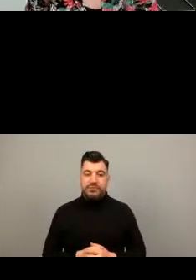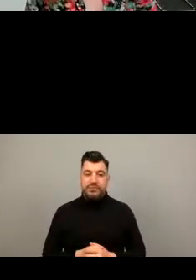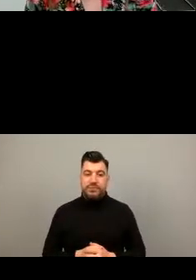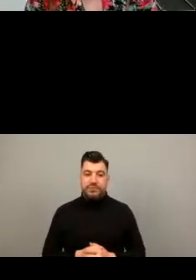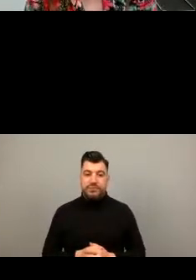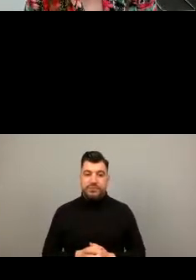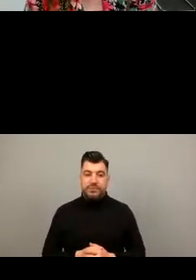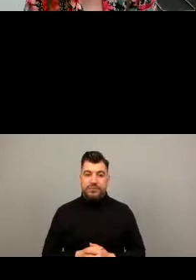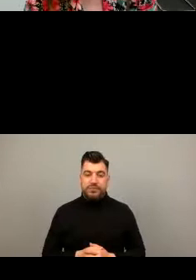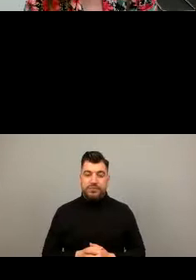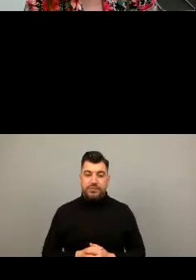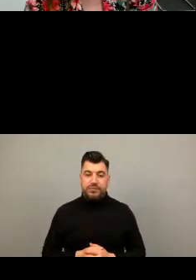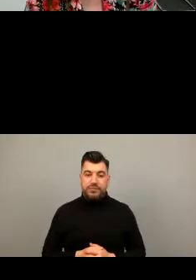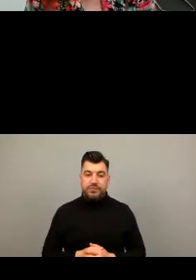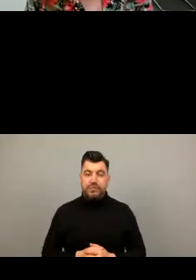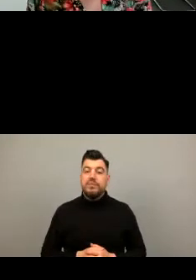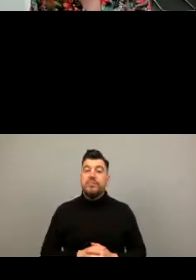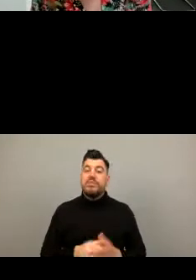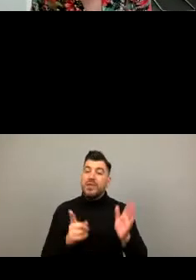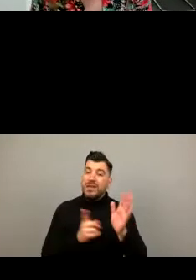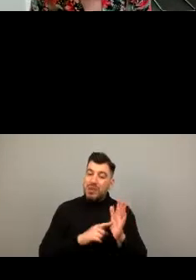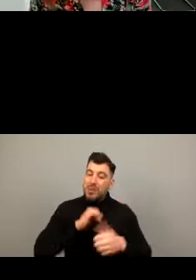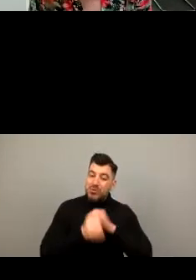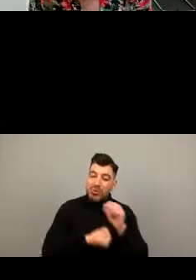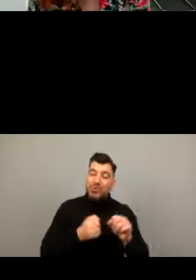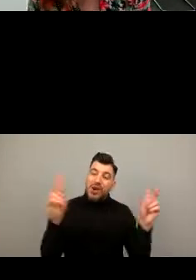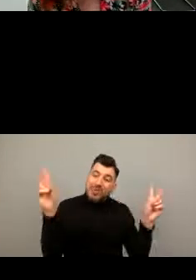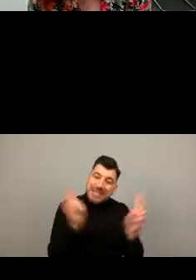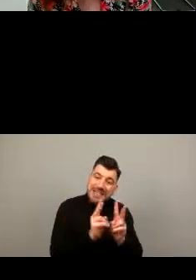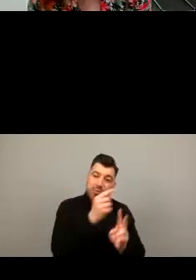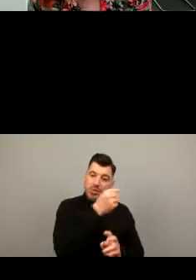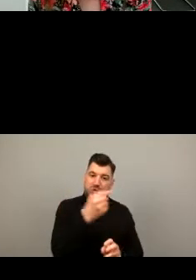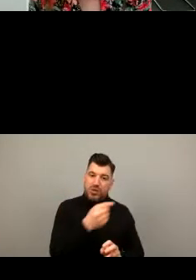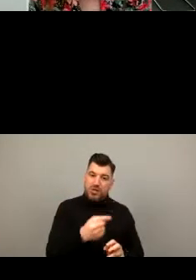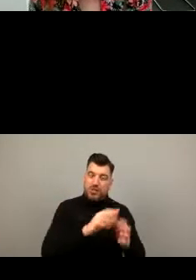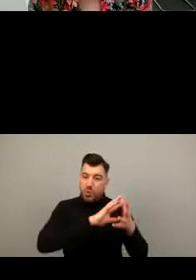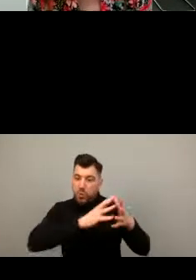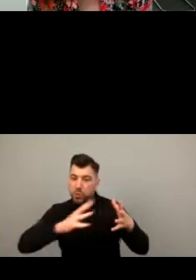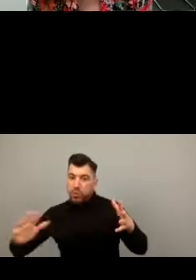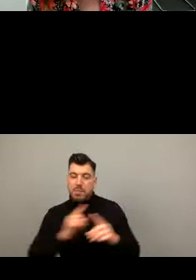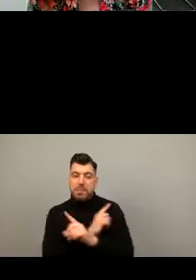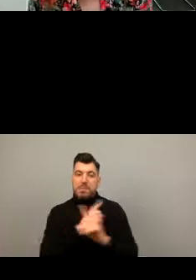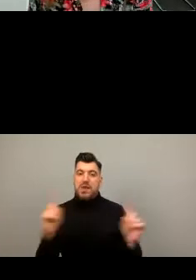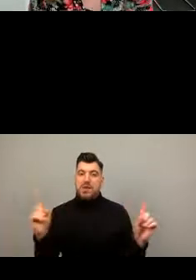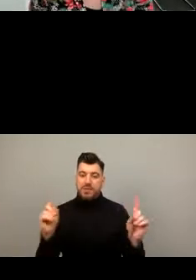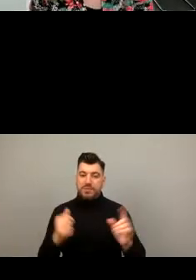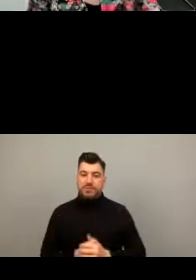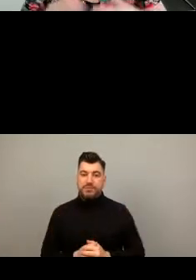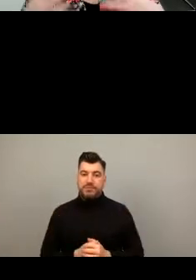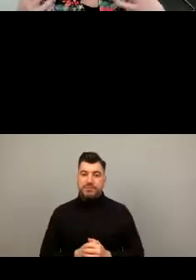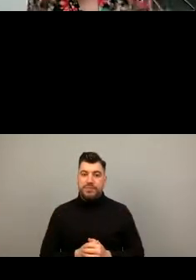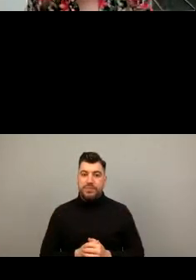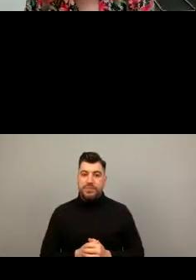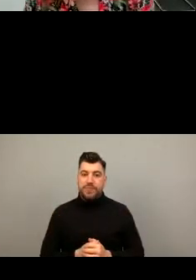Try to write short sentences. Shorter sentences are much easier to read and understand than longer ones.